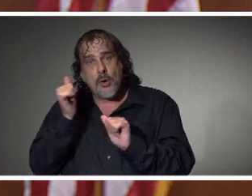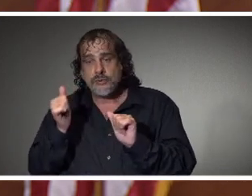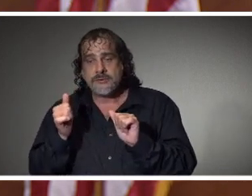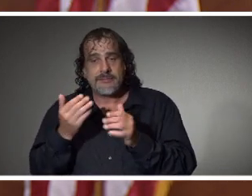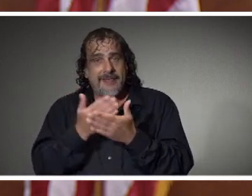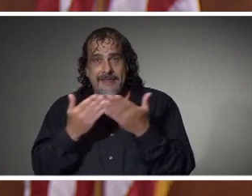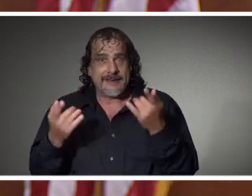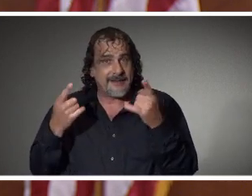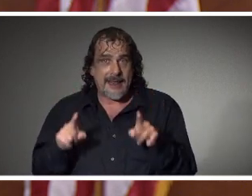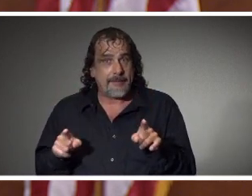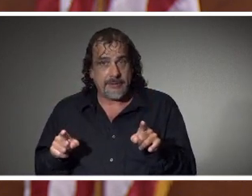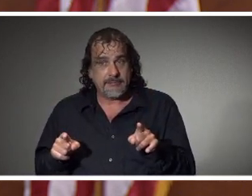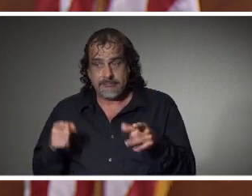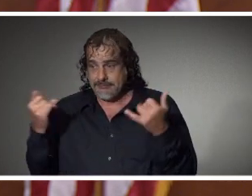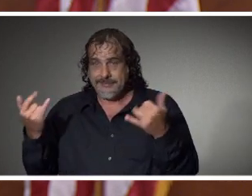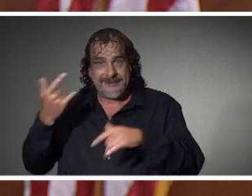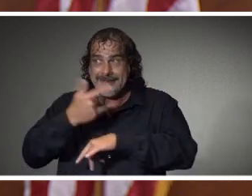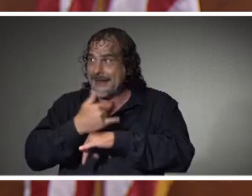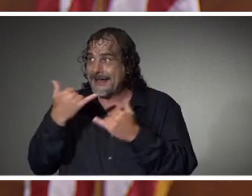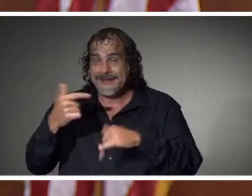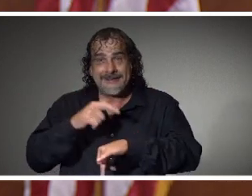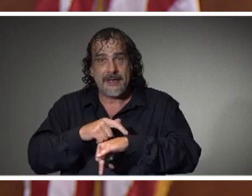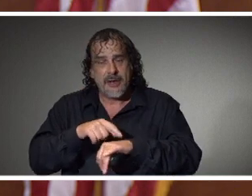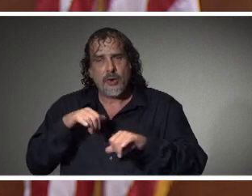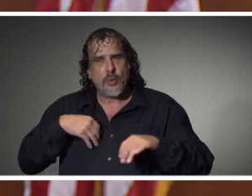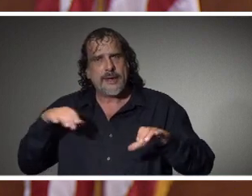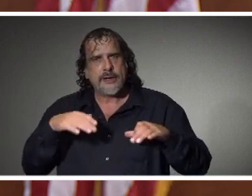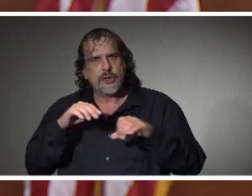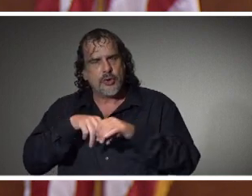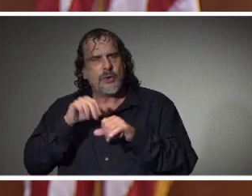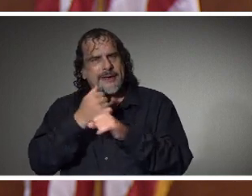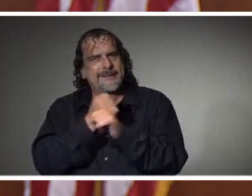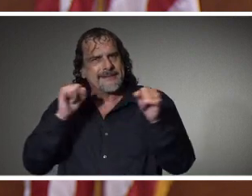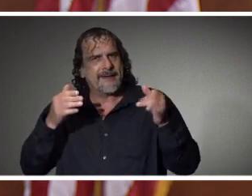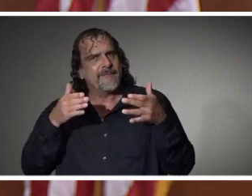now can be done in a safe way.